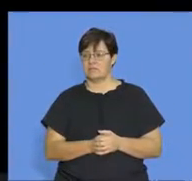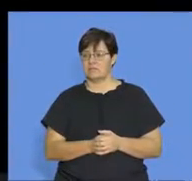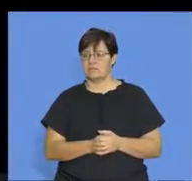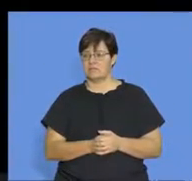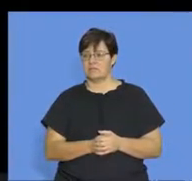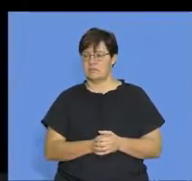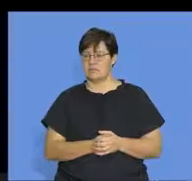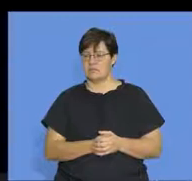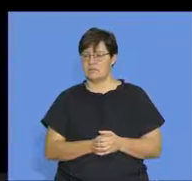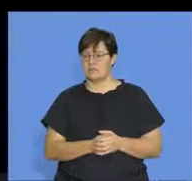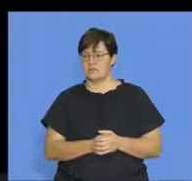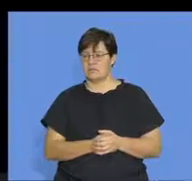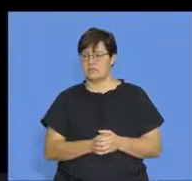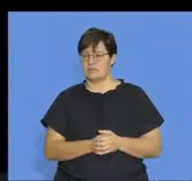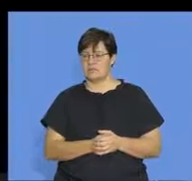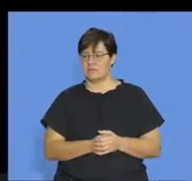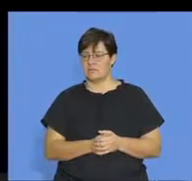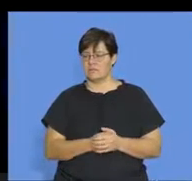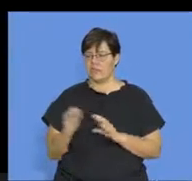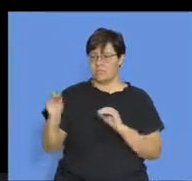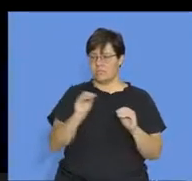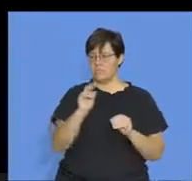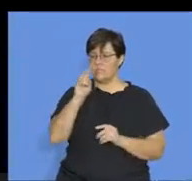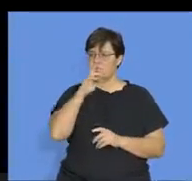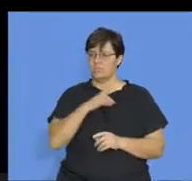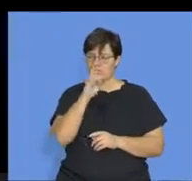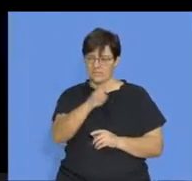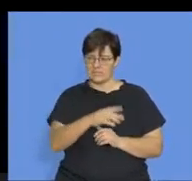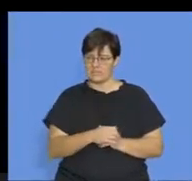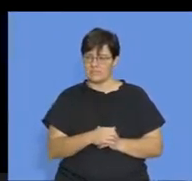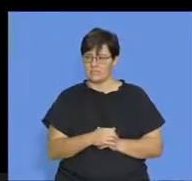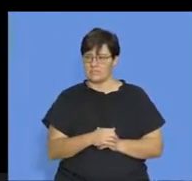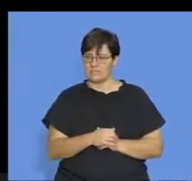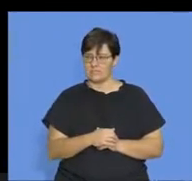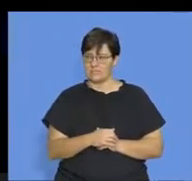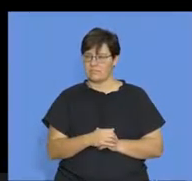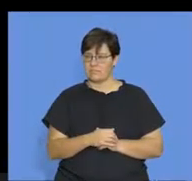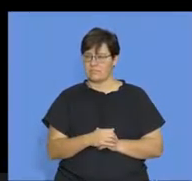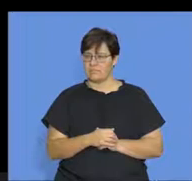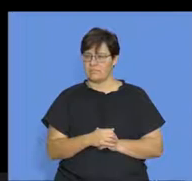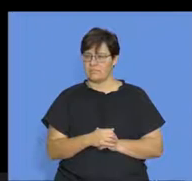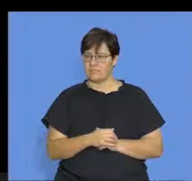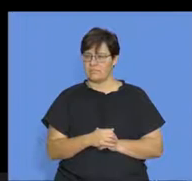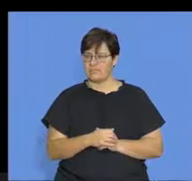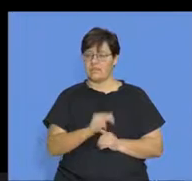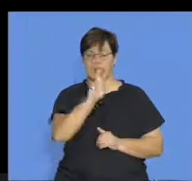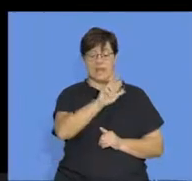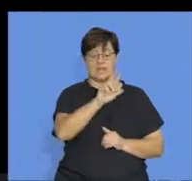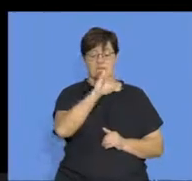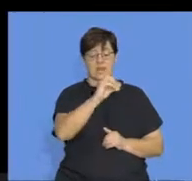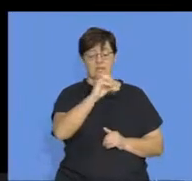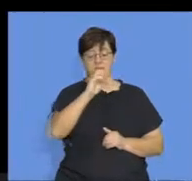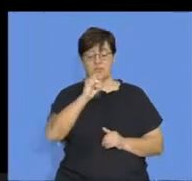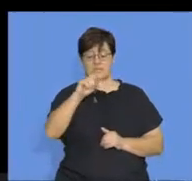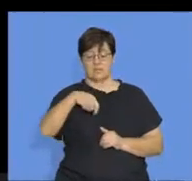Okay, just move that a bit so you guys can see. Right, so we've got